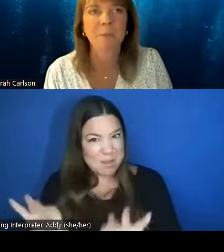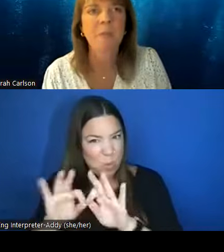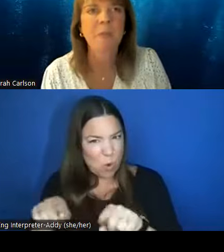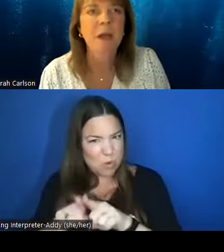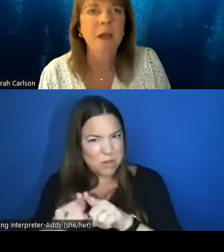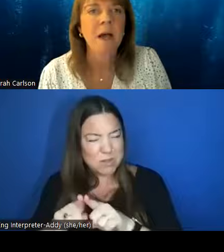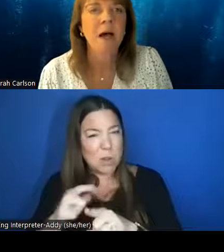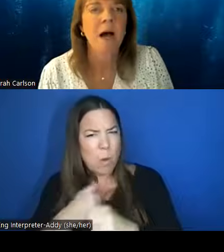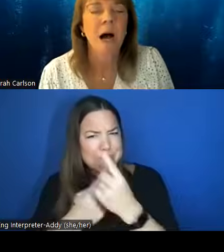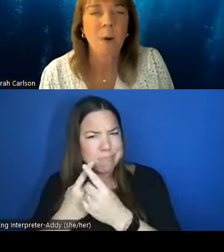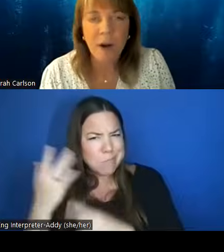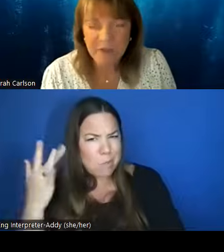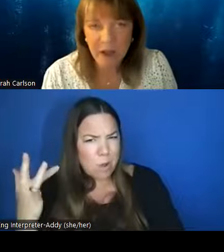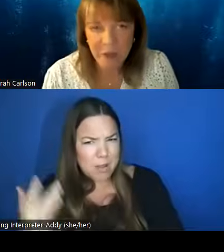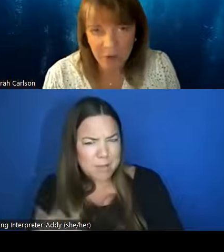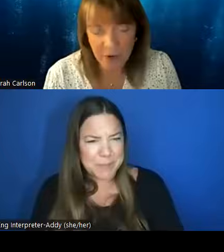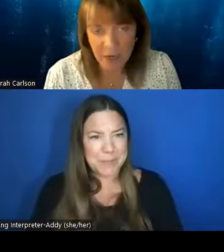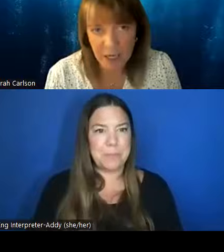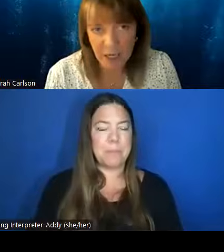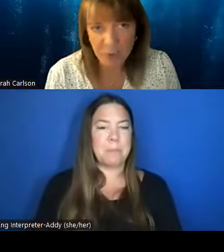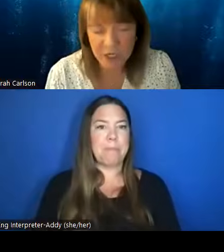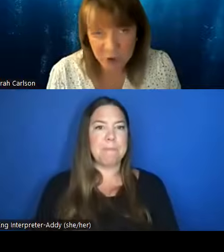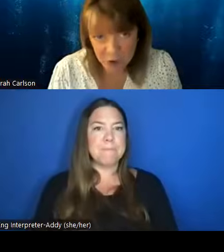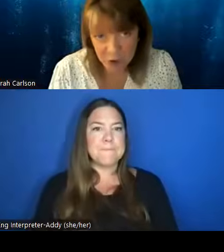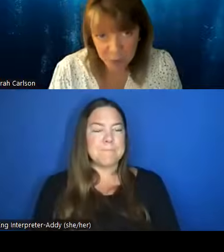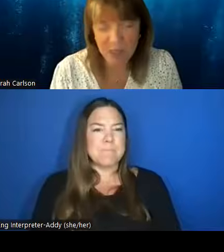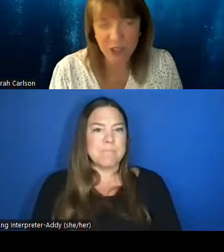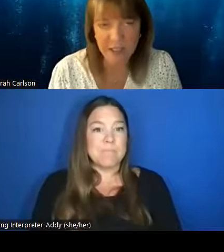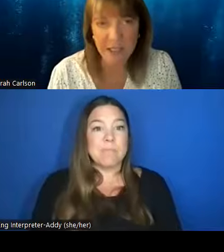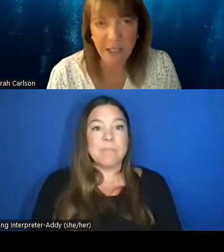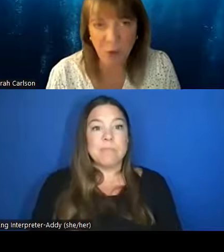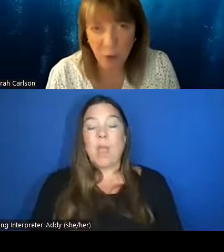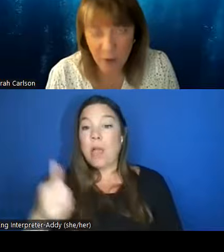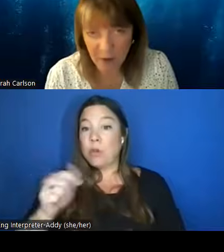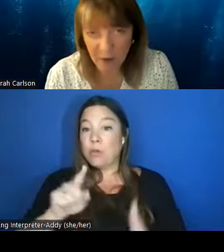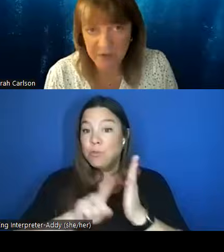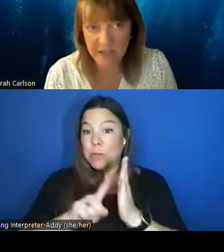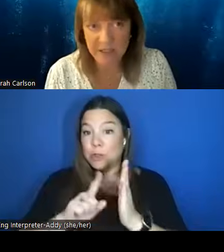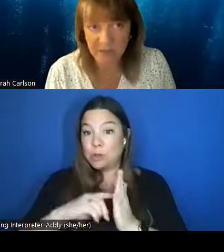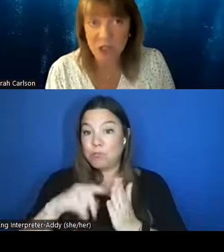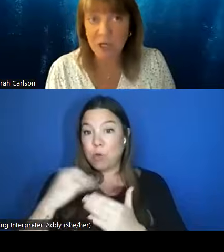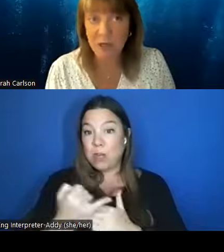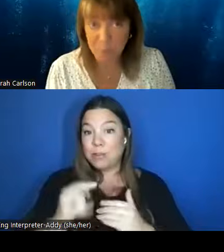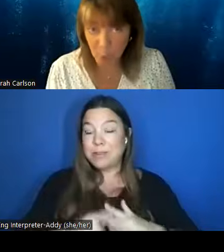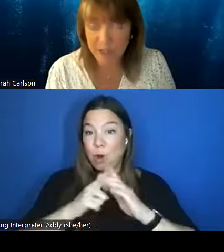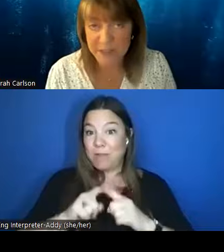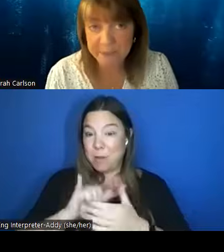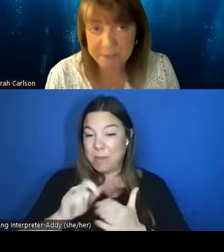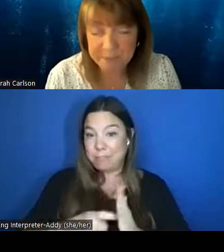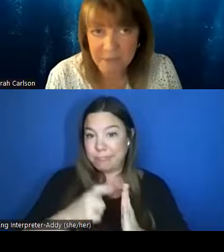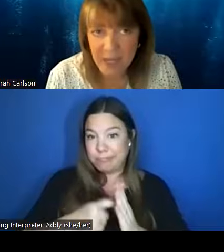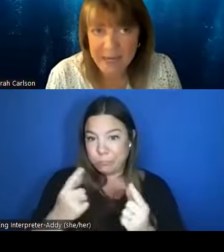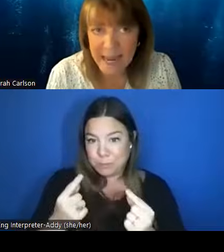is. One of the other research projects that grew out of the excavation